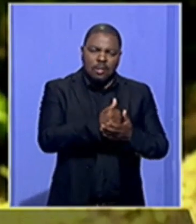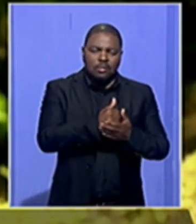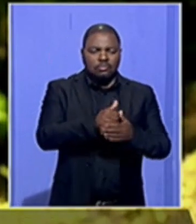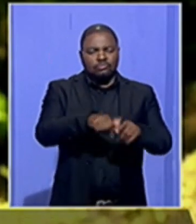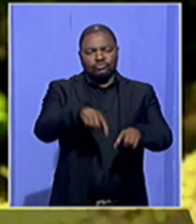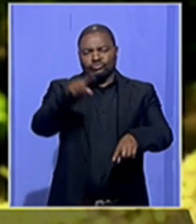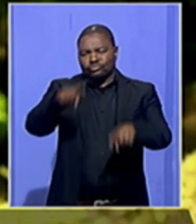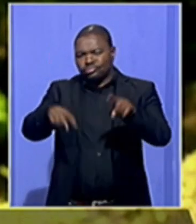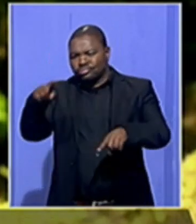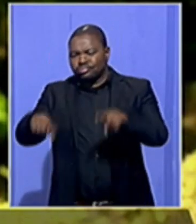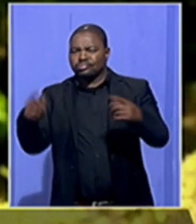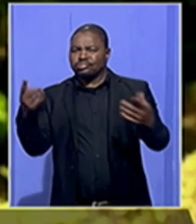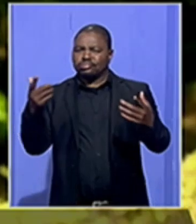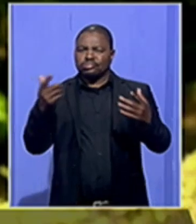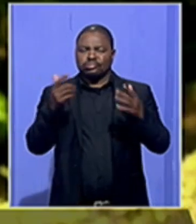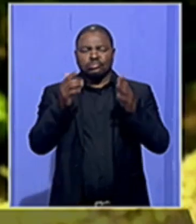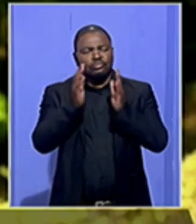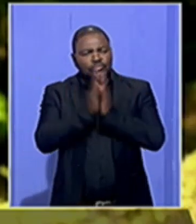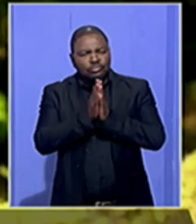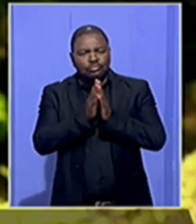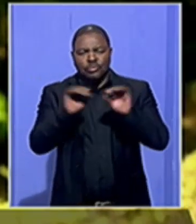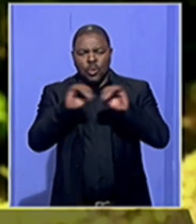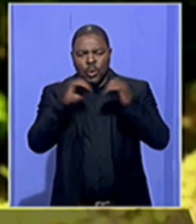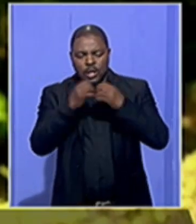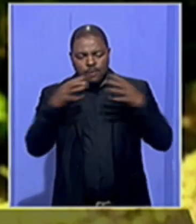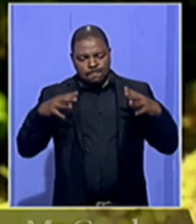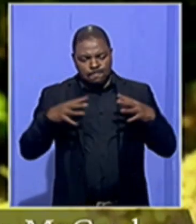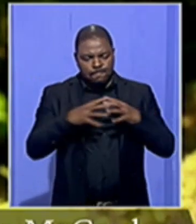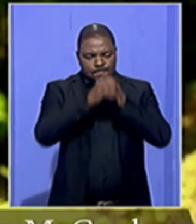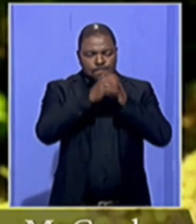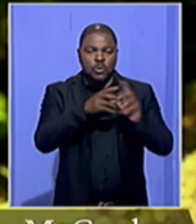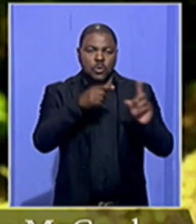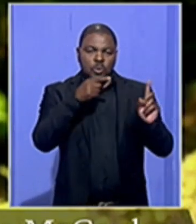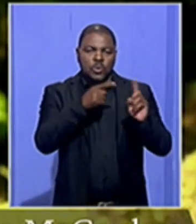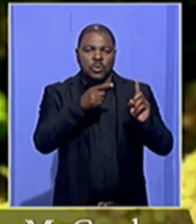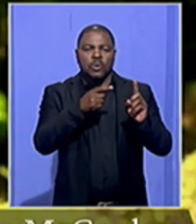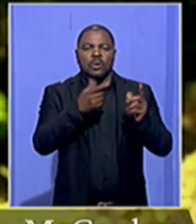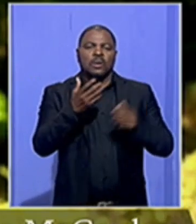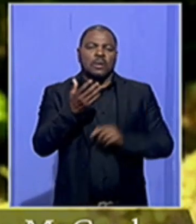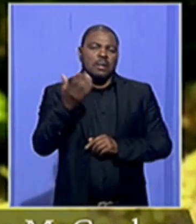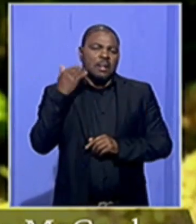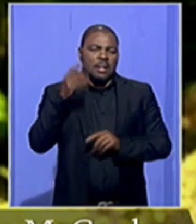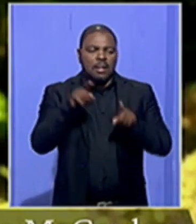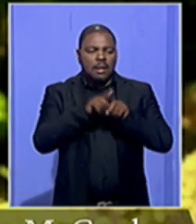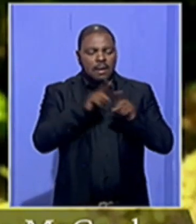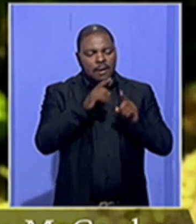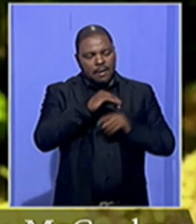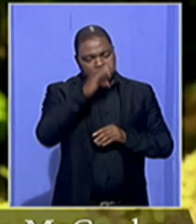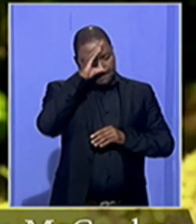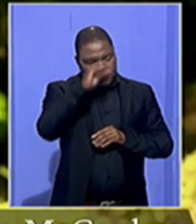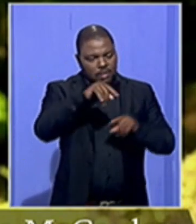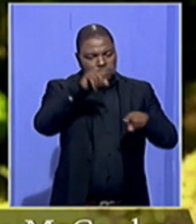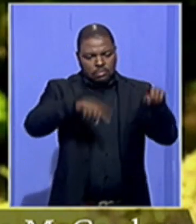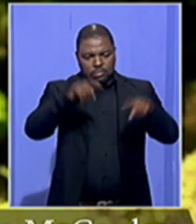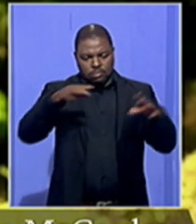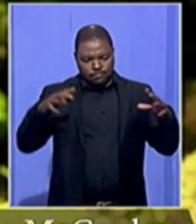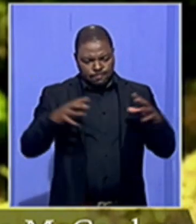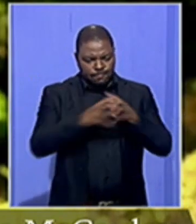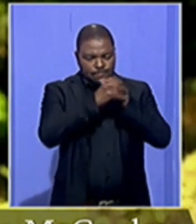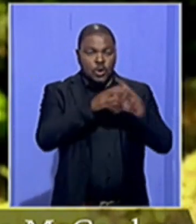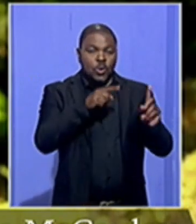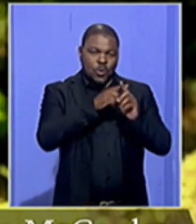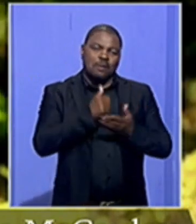different Christian religious sector in the so-called interfaith. And through that,